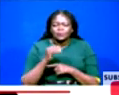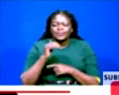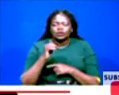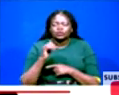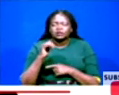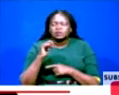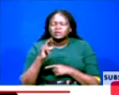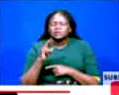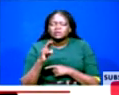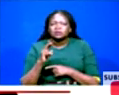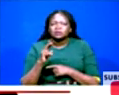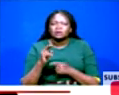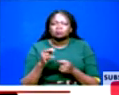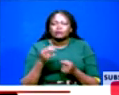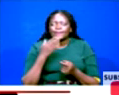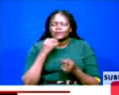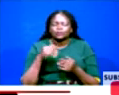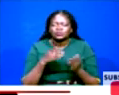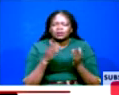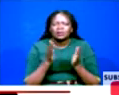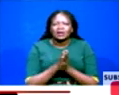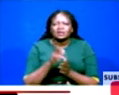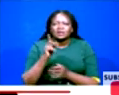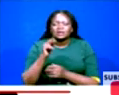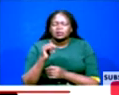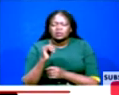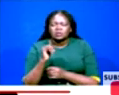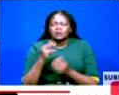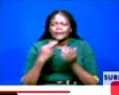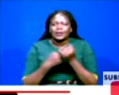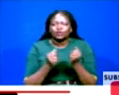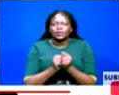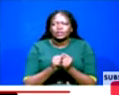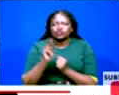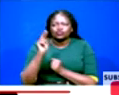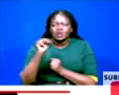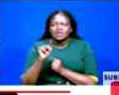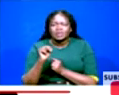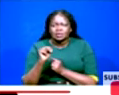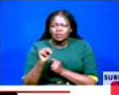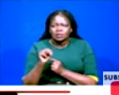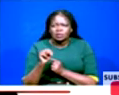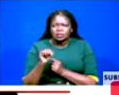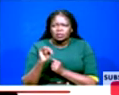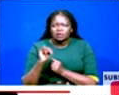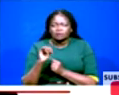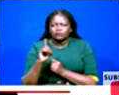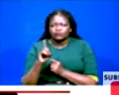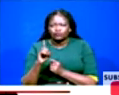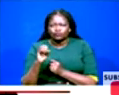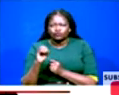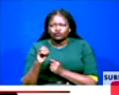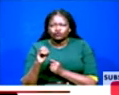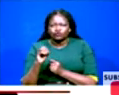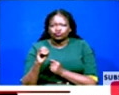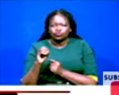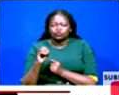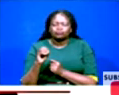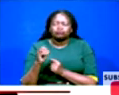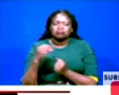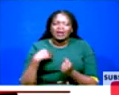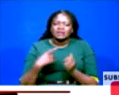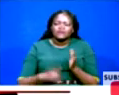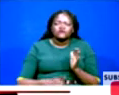installers on best practices. KIRDI, in partnership with United Nations Industrial Development Organization, UNIDO, has developed